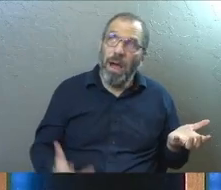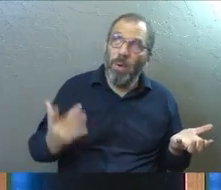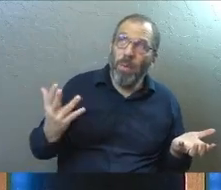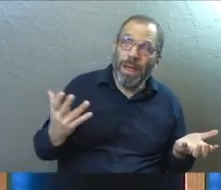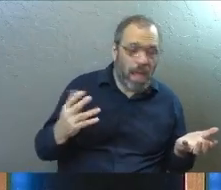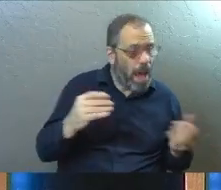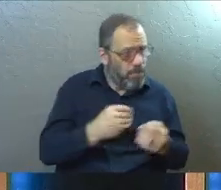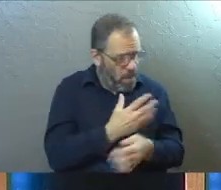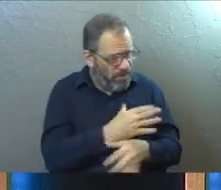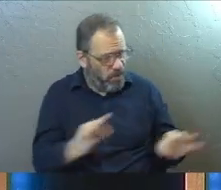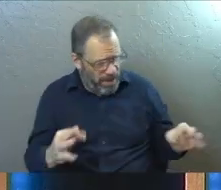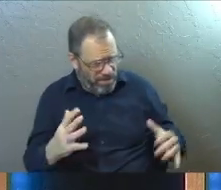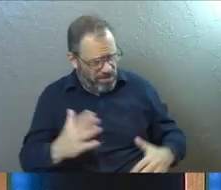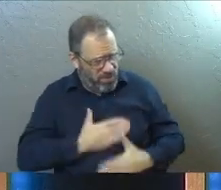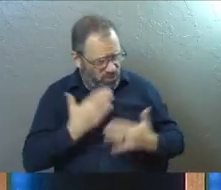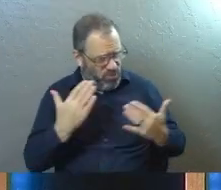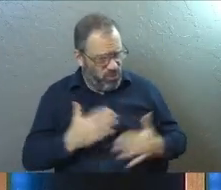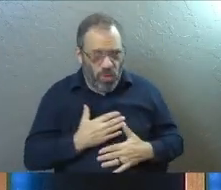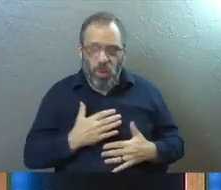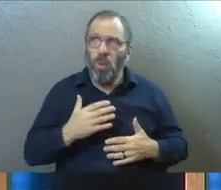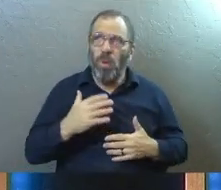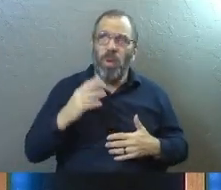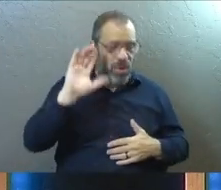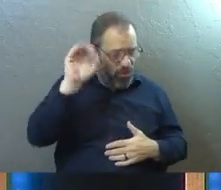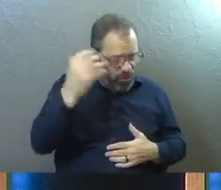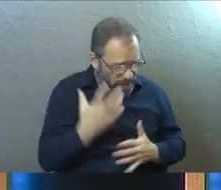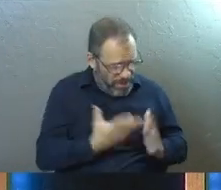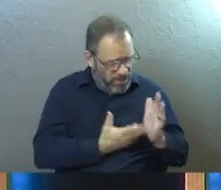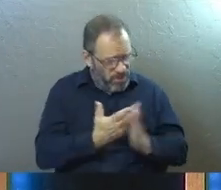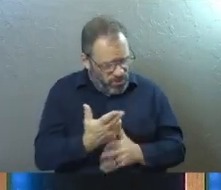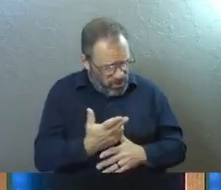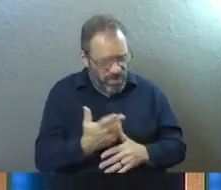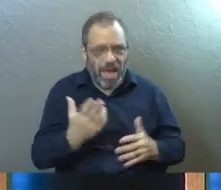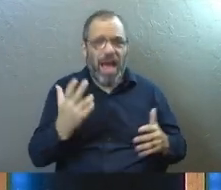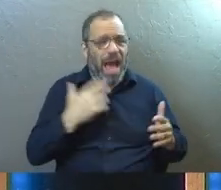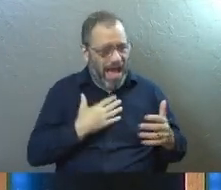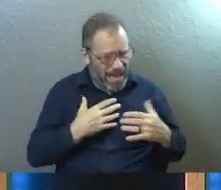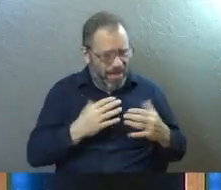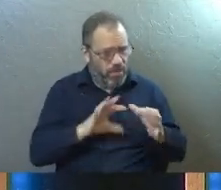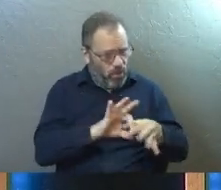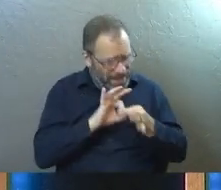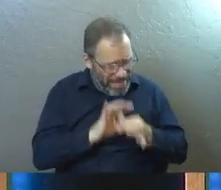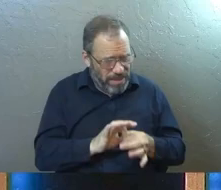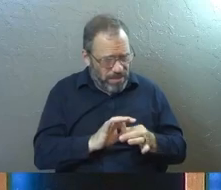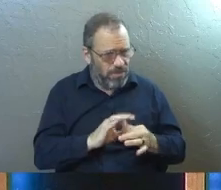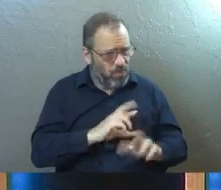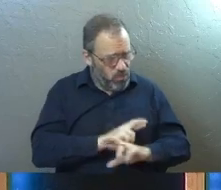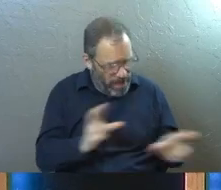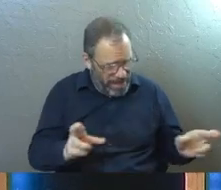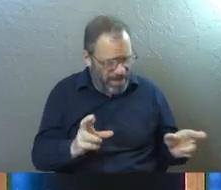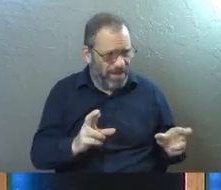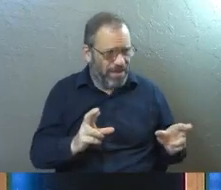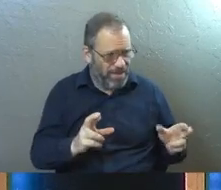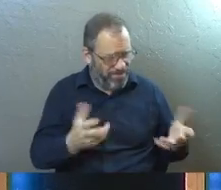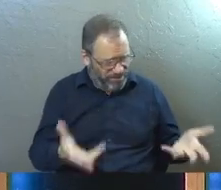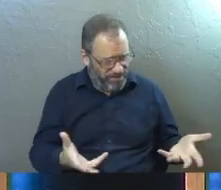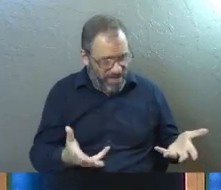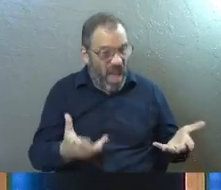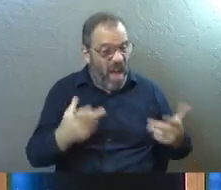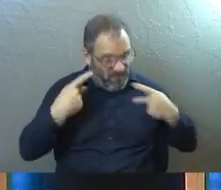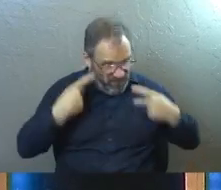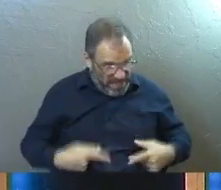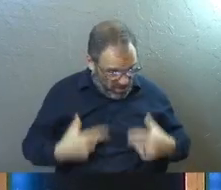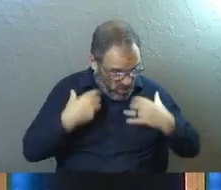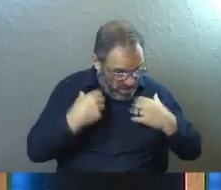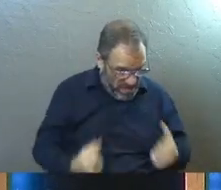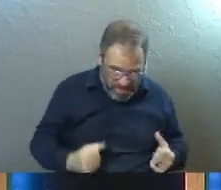and God's saying, I've got more freedom and more joy for you. I've got more grace and more truth for you. I've got restored relationships for you, right? I've got